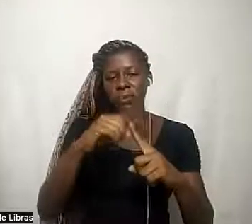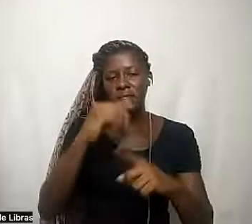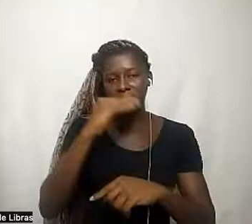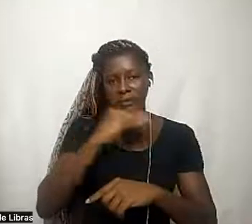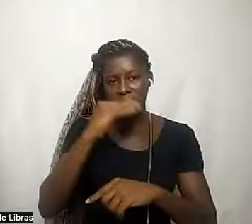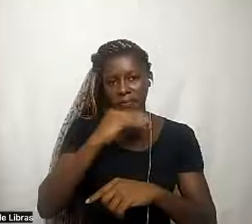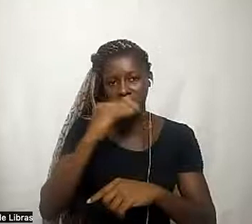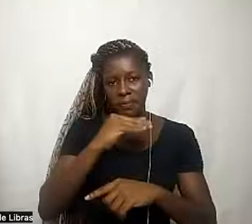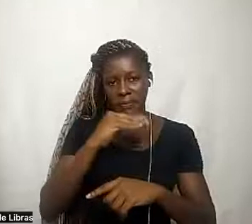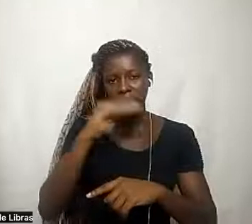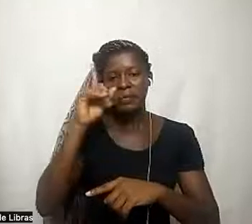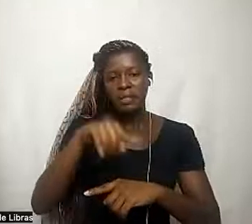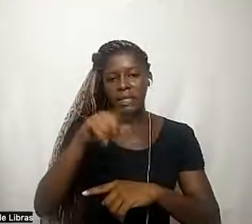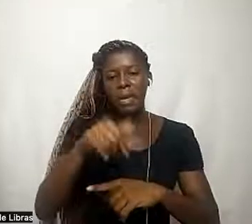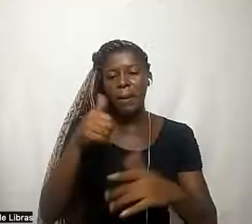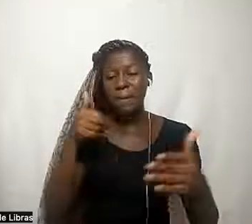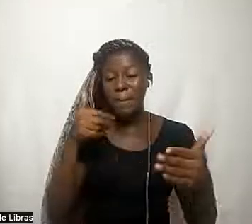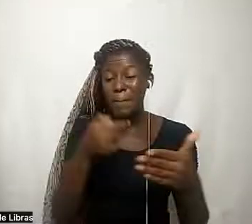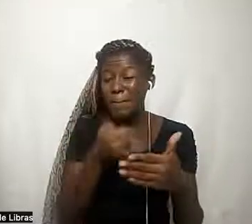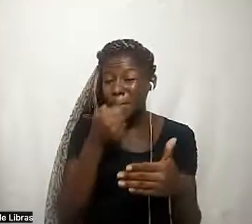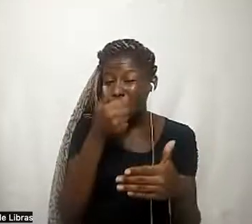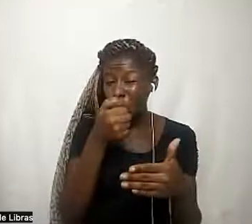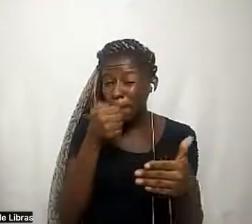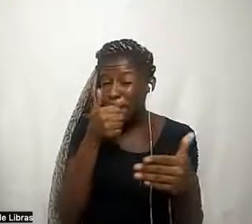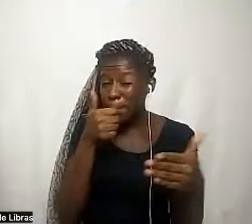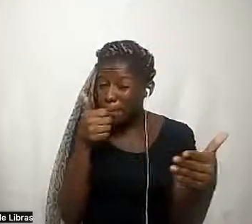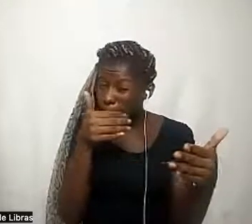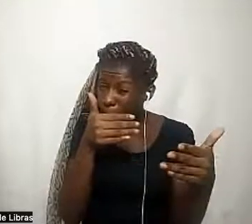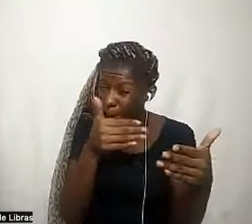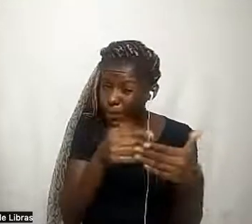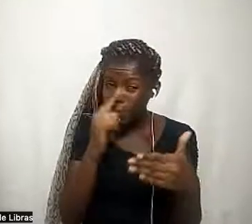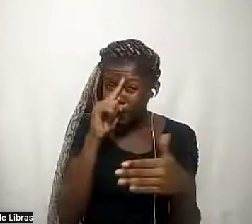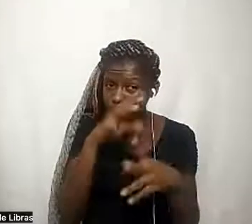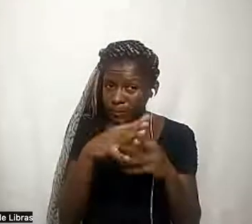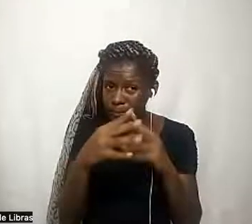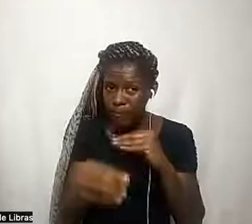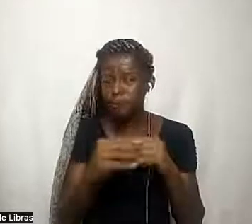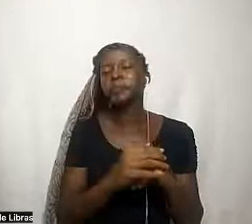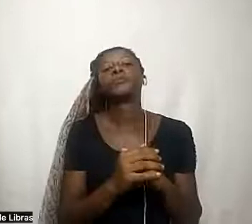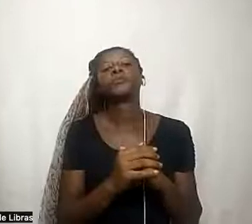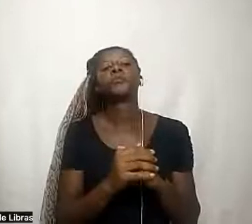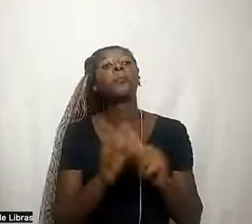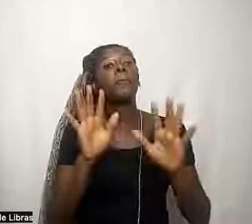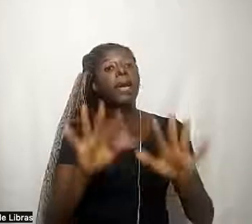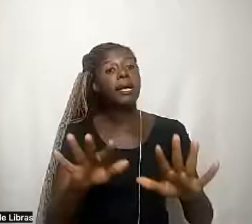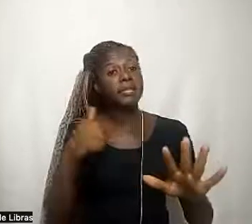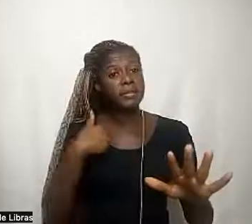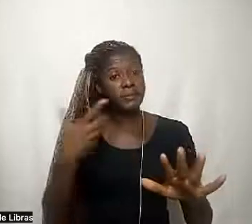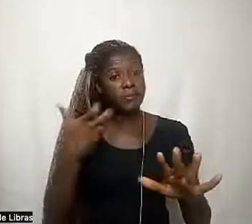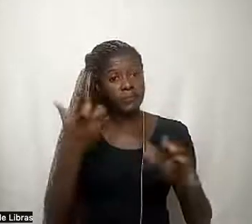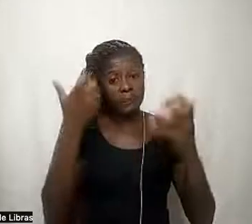was reclassified as close to endangered species. So these are 2 species that we can